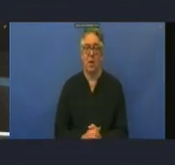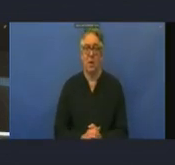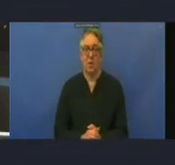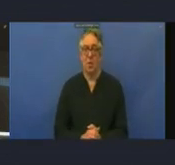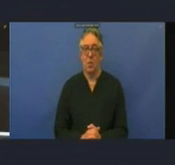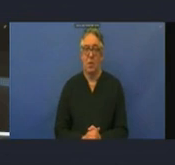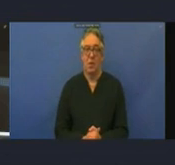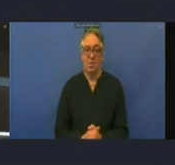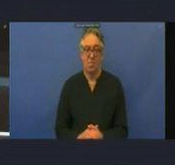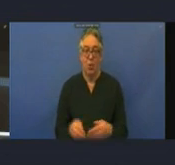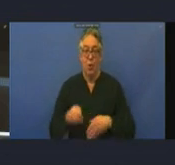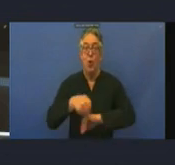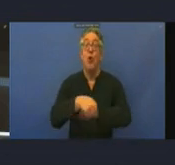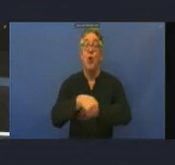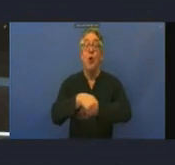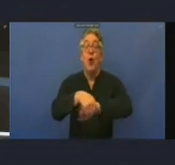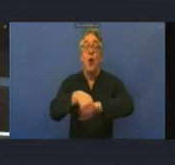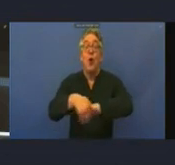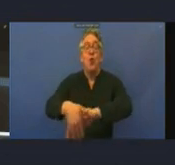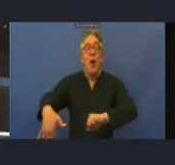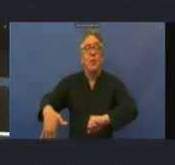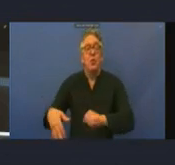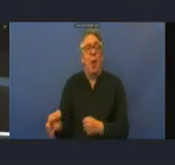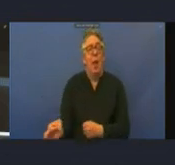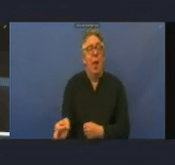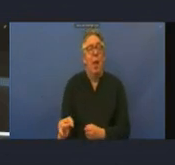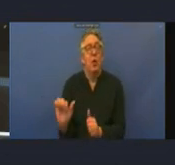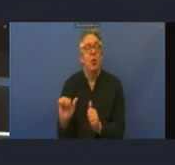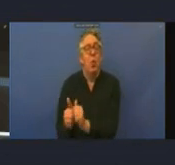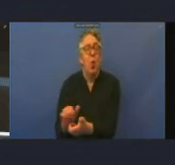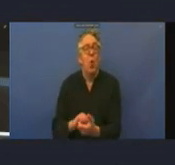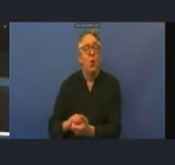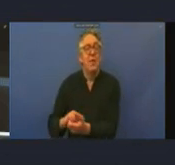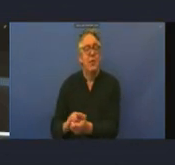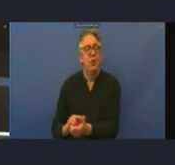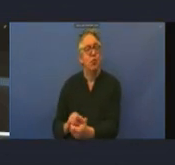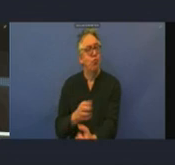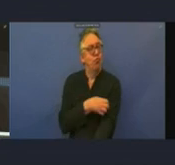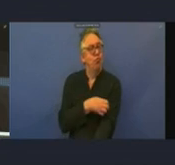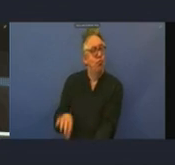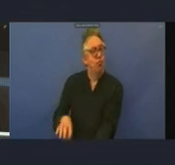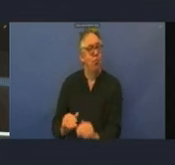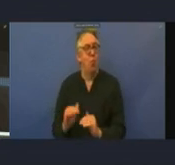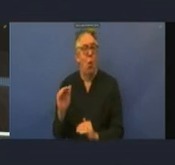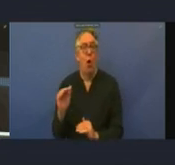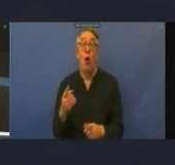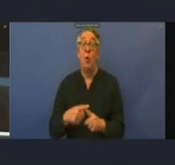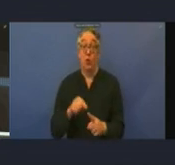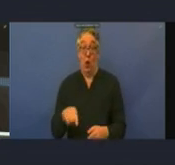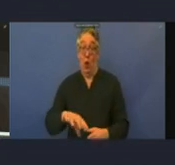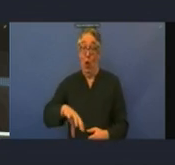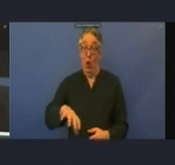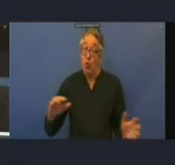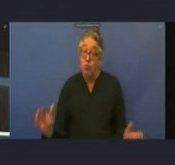to raise the capacity of grassroots sport organisation, to encourage the practice of sport and physical activity in this country, but also